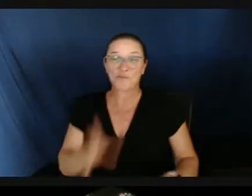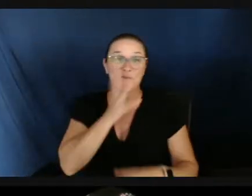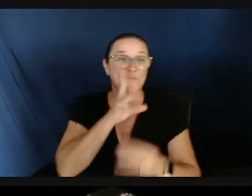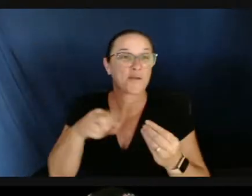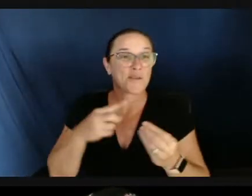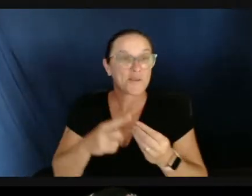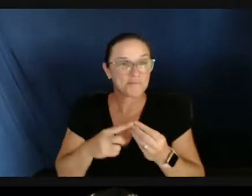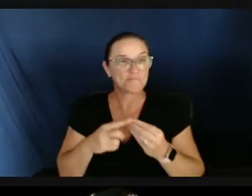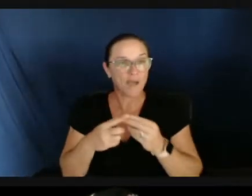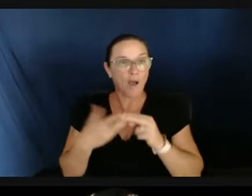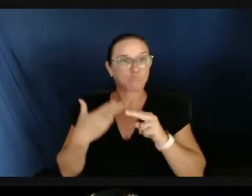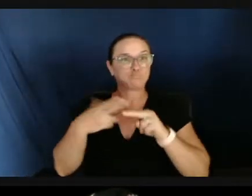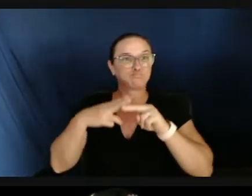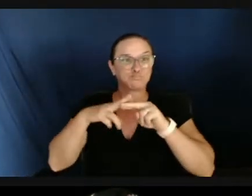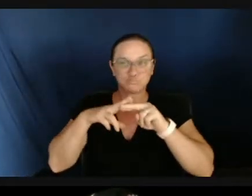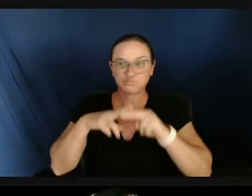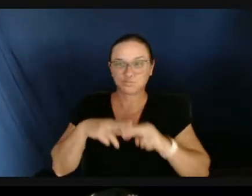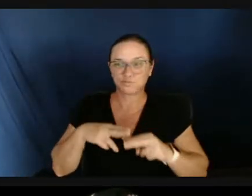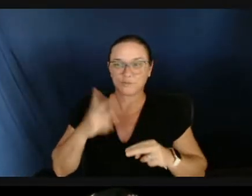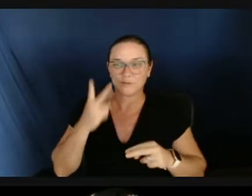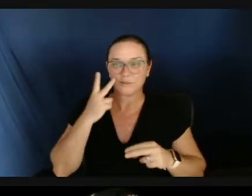move this back on here.